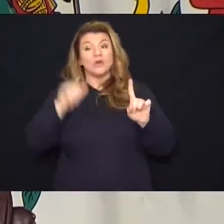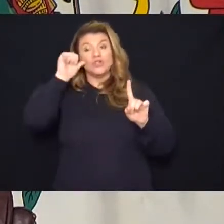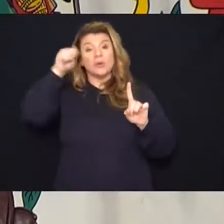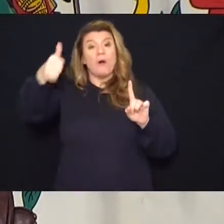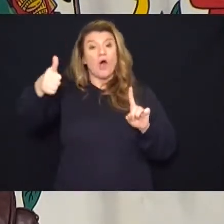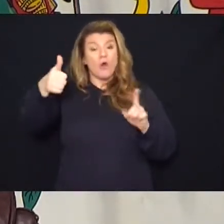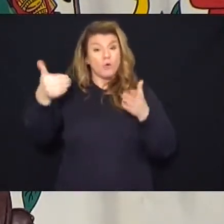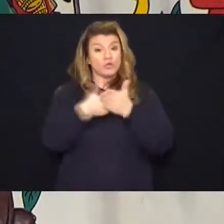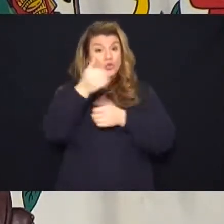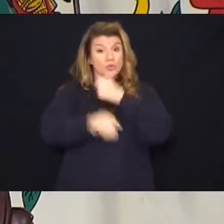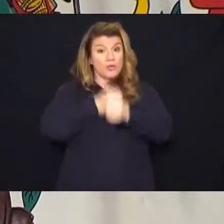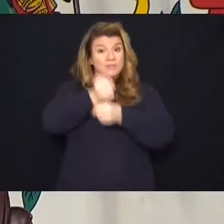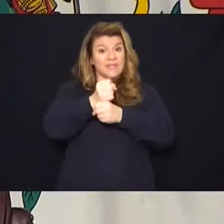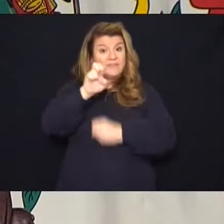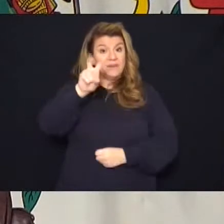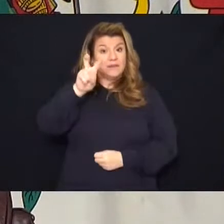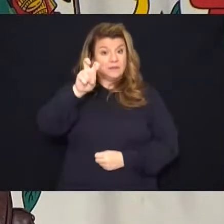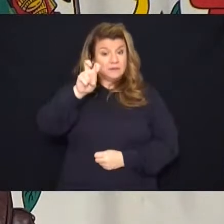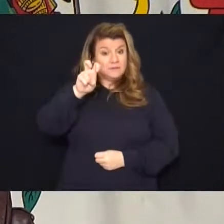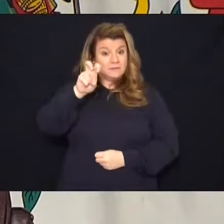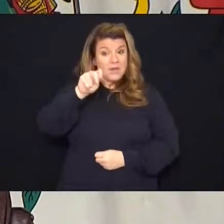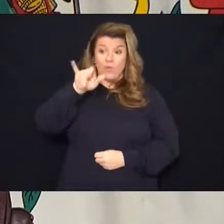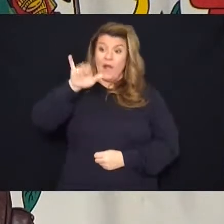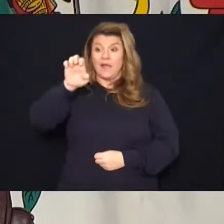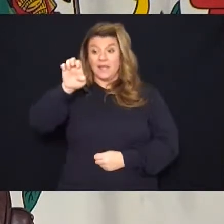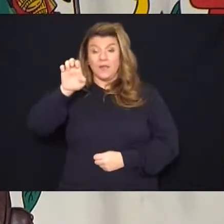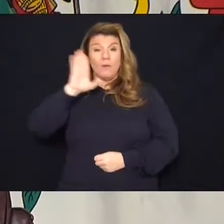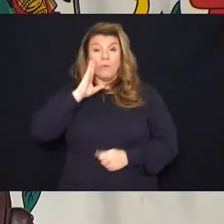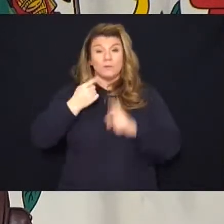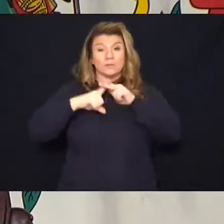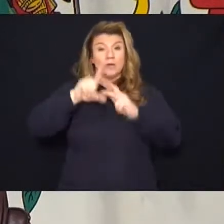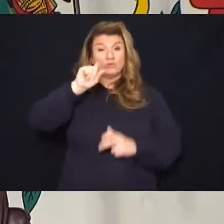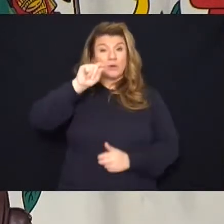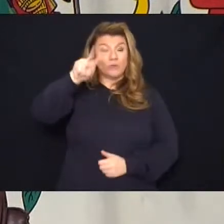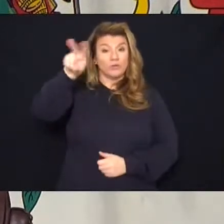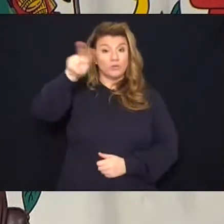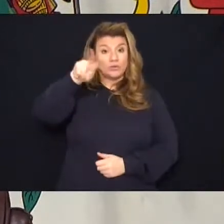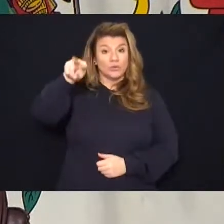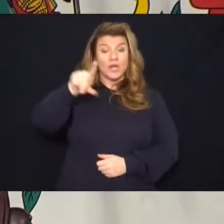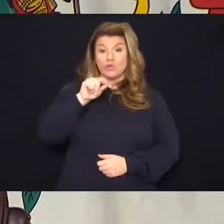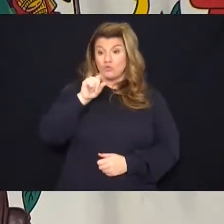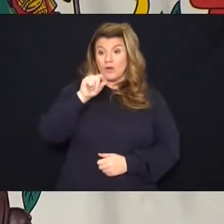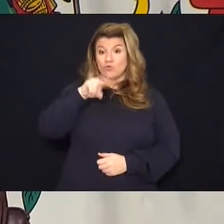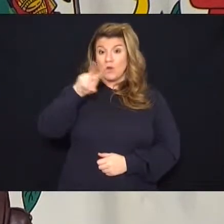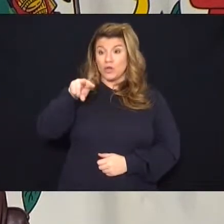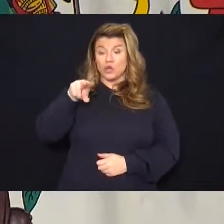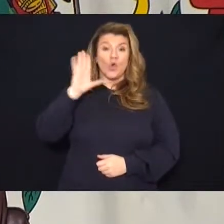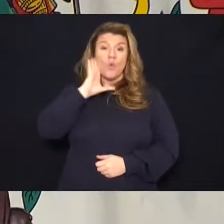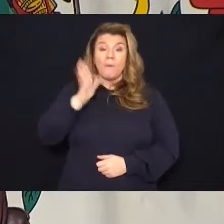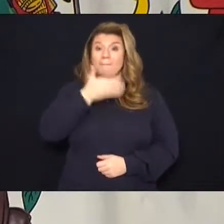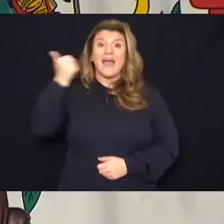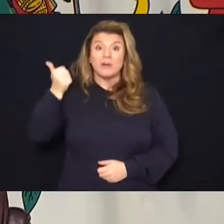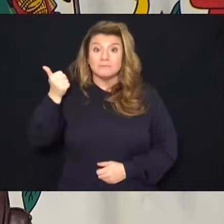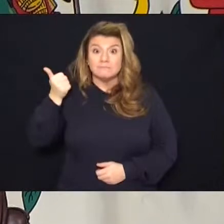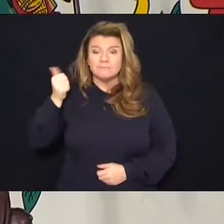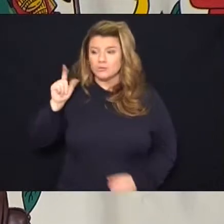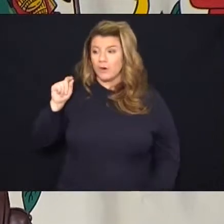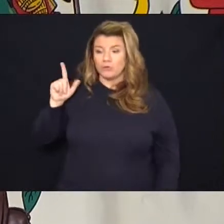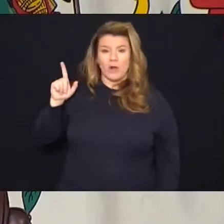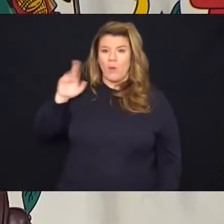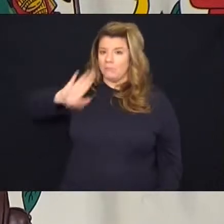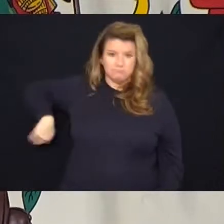tomorrow is New Year's Eve. We're going to start 2022, and 2022 is going to be better than